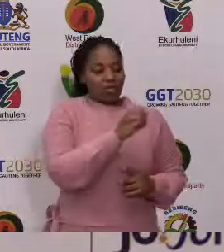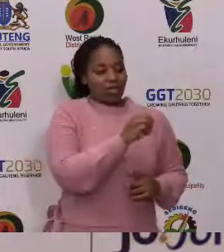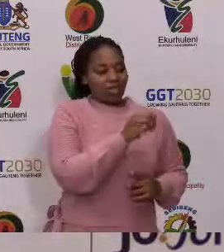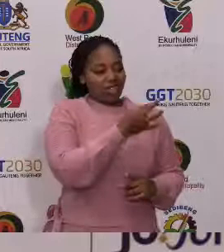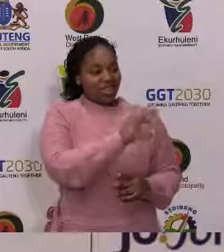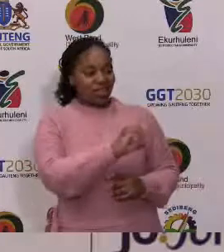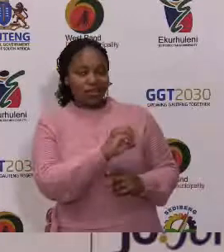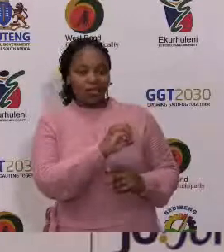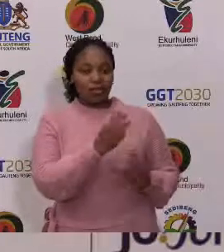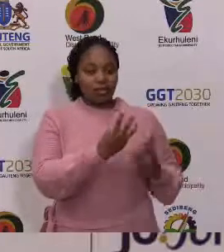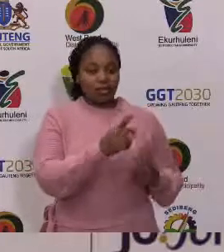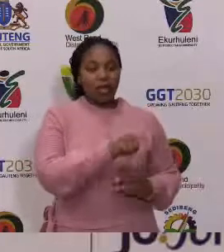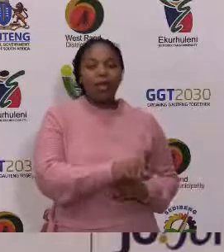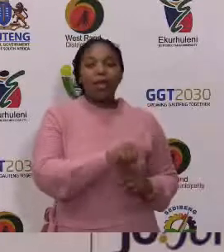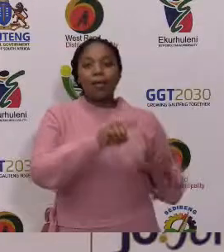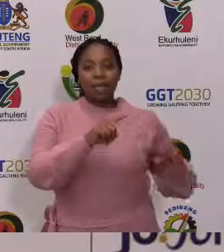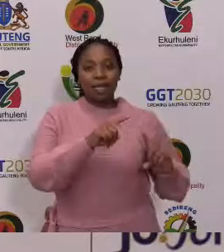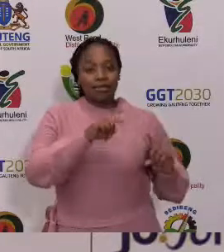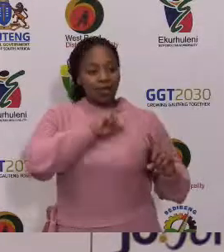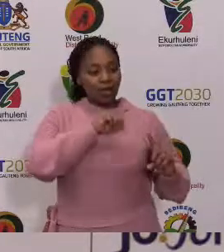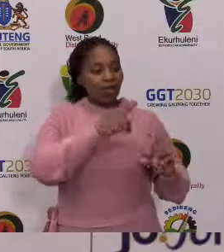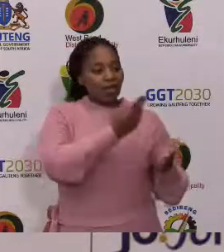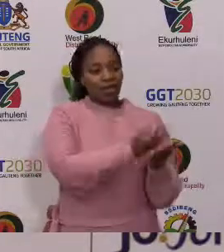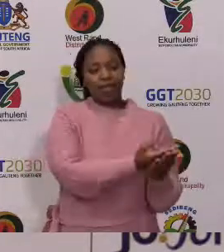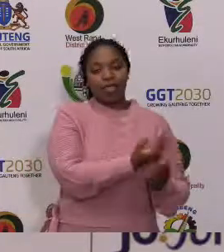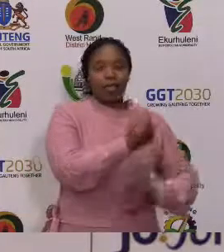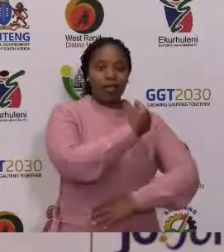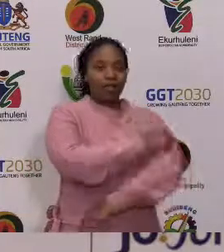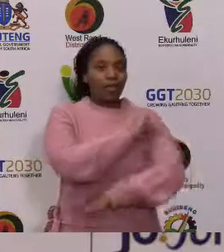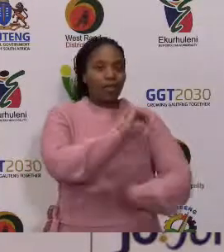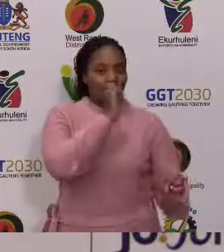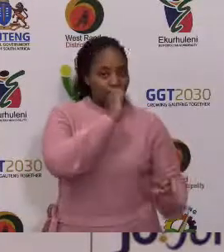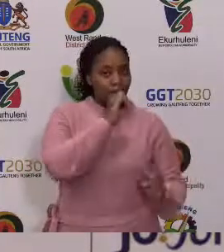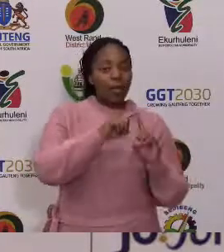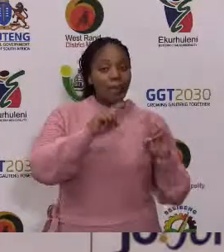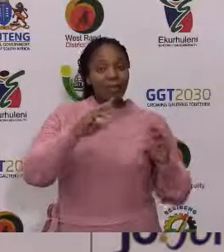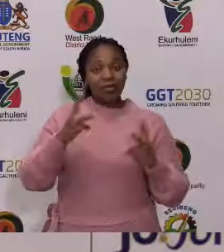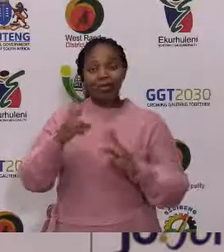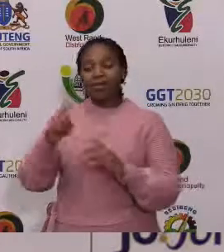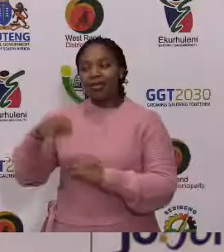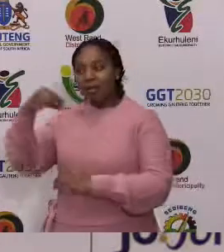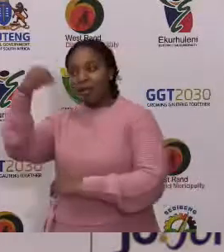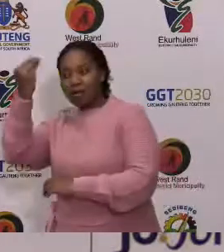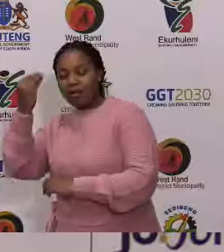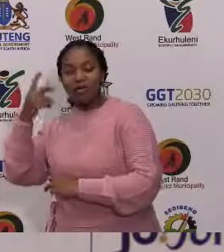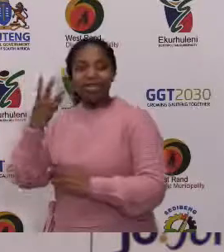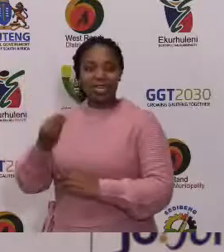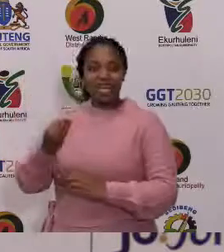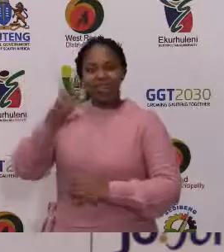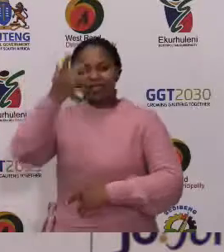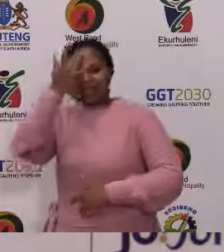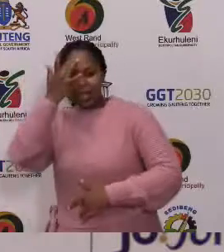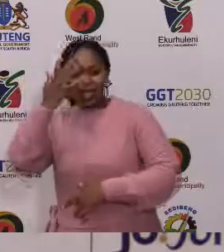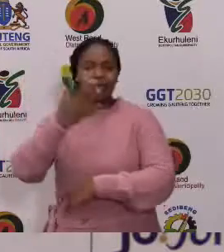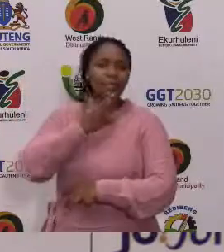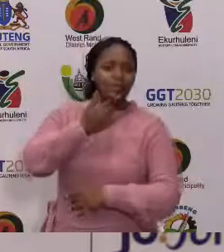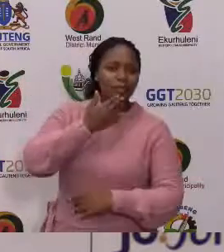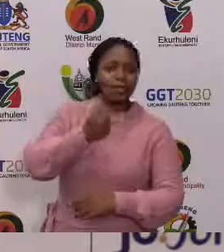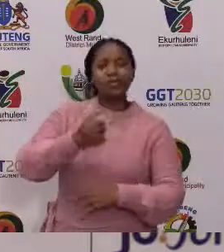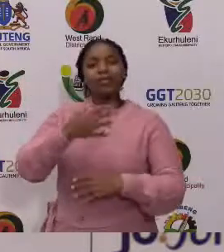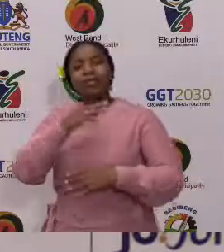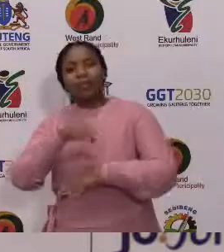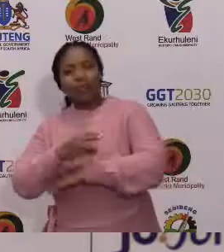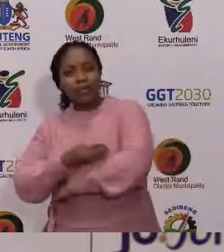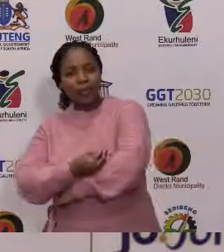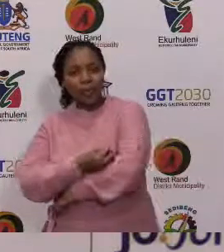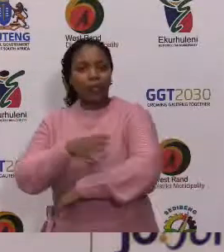virus. But those people over the age of 60, those people with underlying medical conditions, we need to do everything that's within our